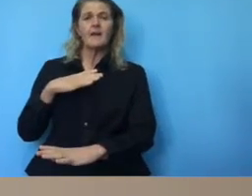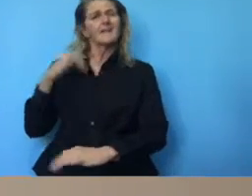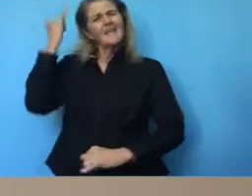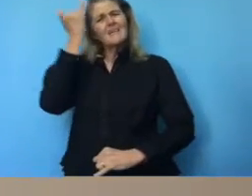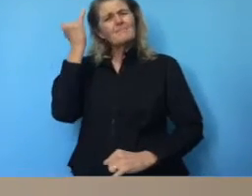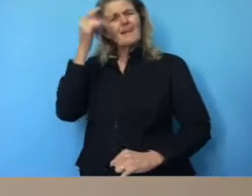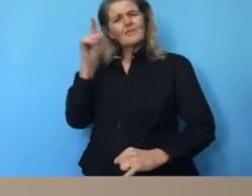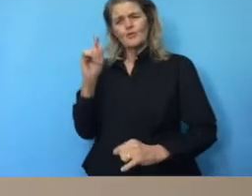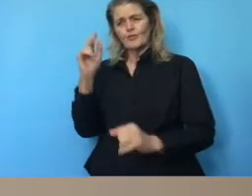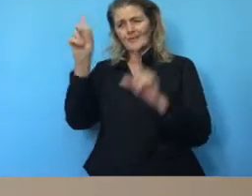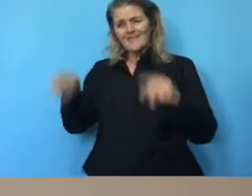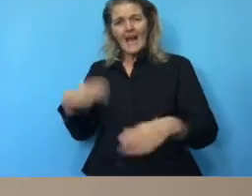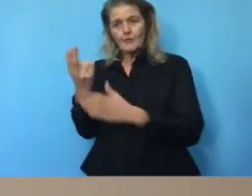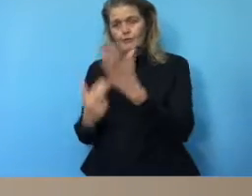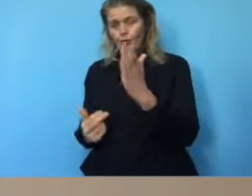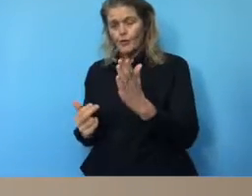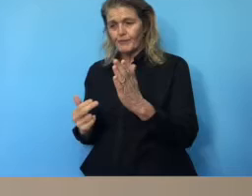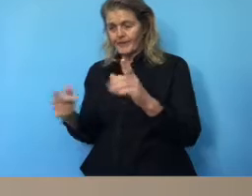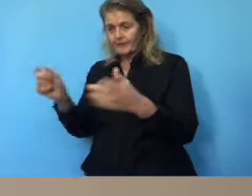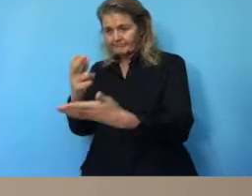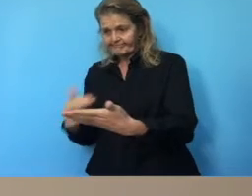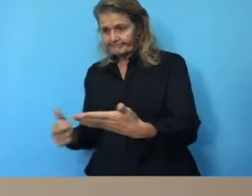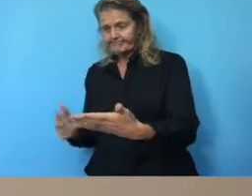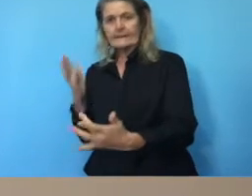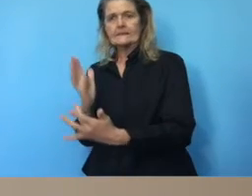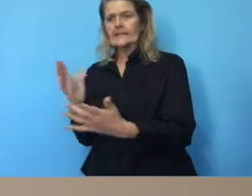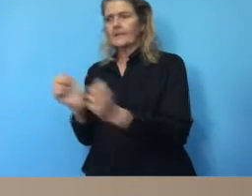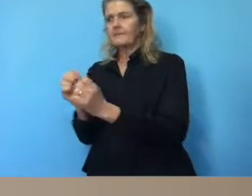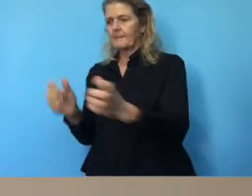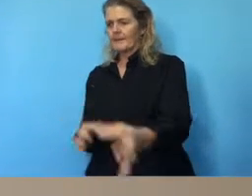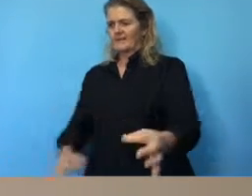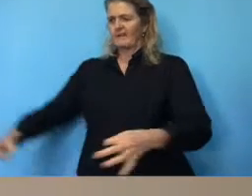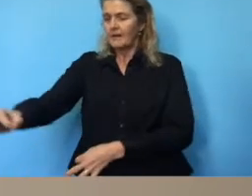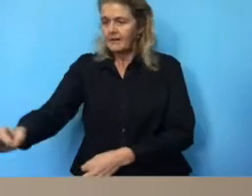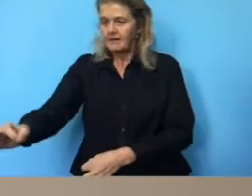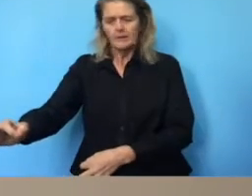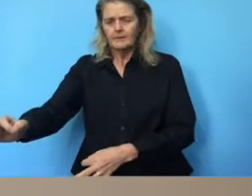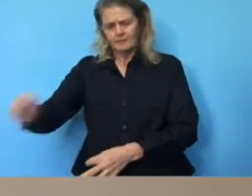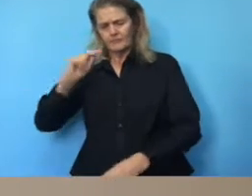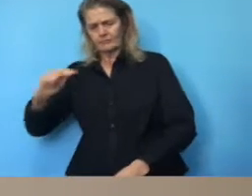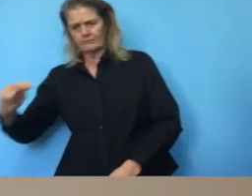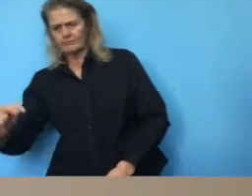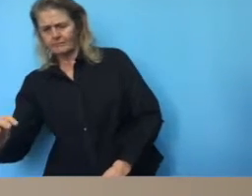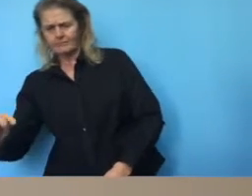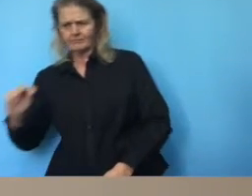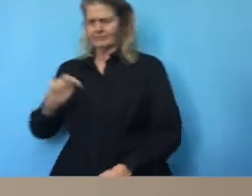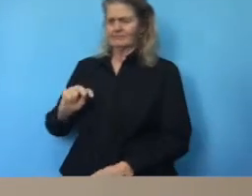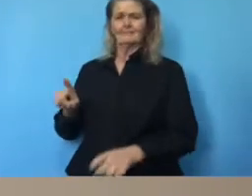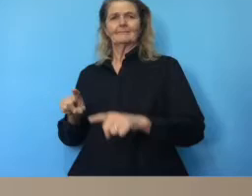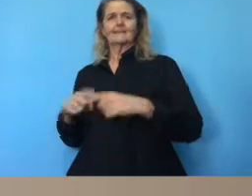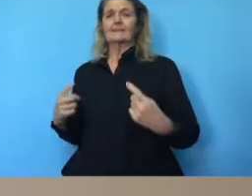backwards around to get, you've kind of actually shifted the whole composition with how someone's looking at it. So how a painting starts for an